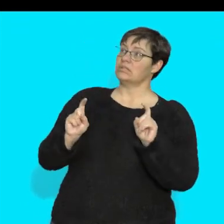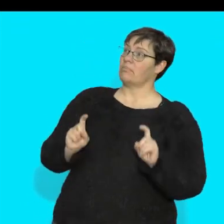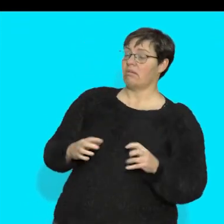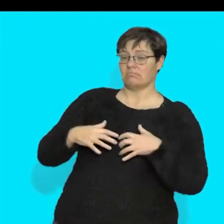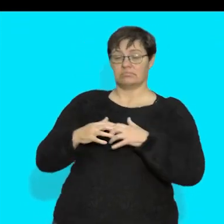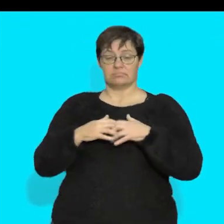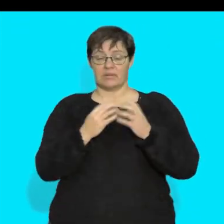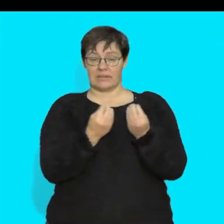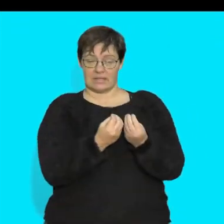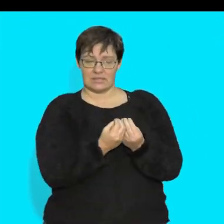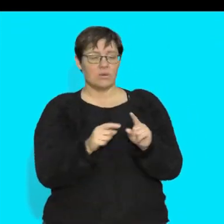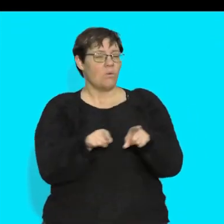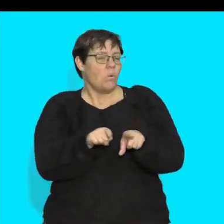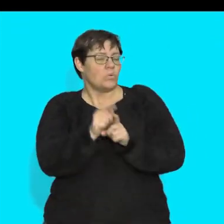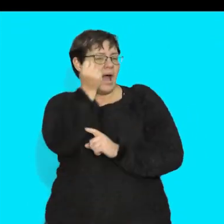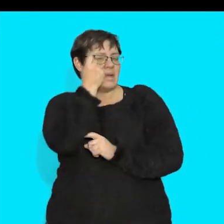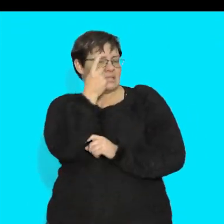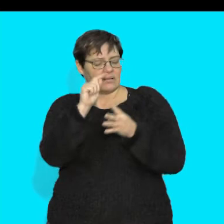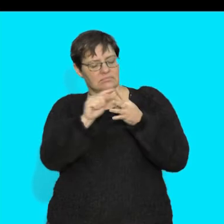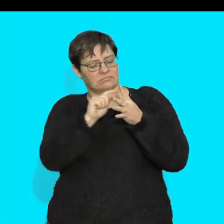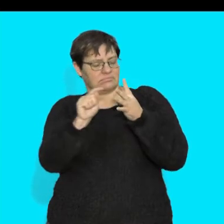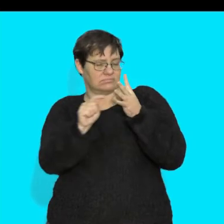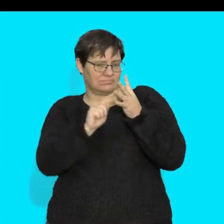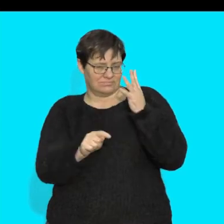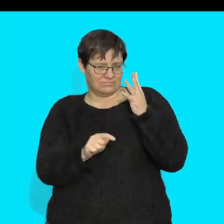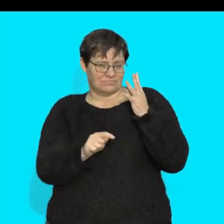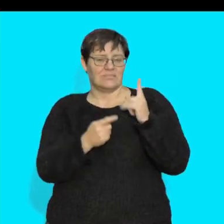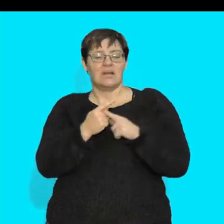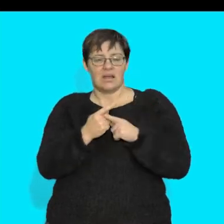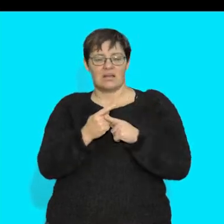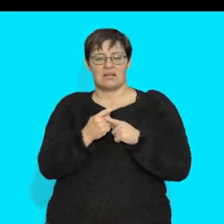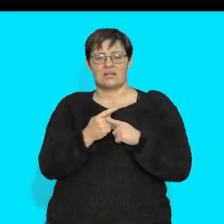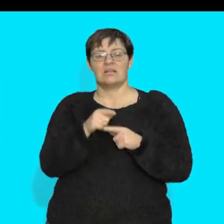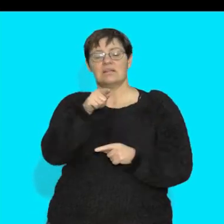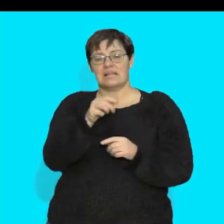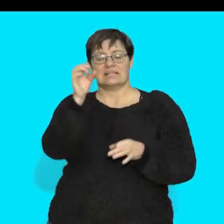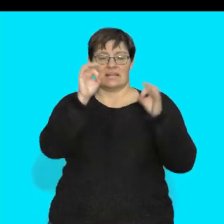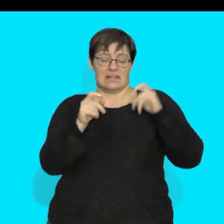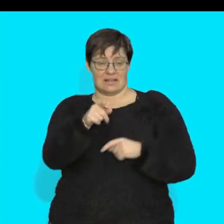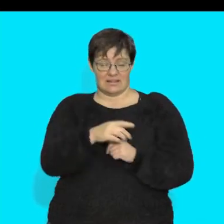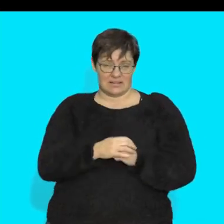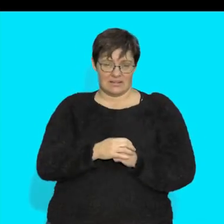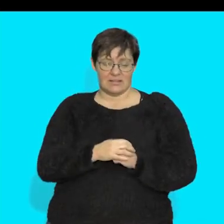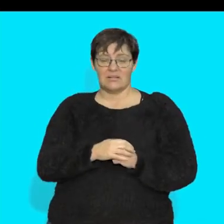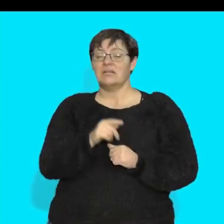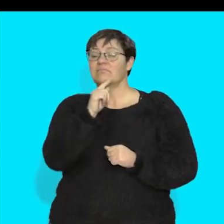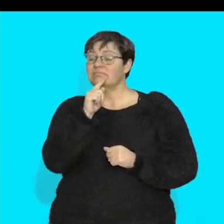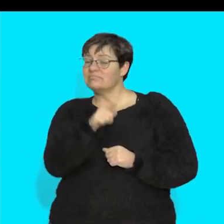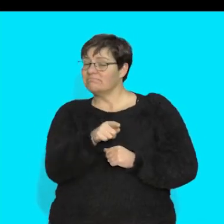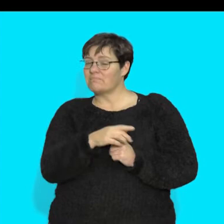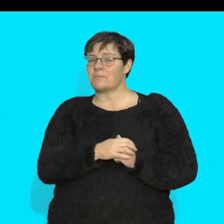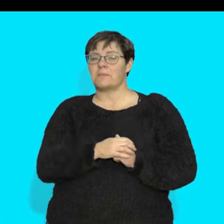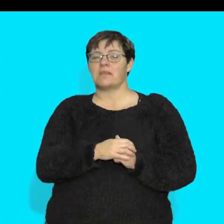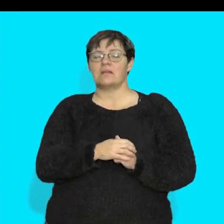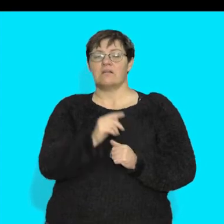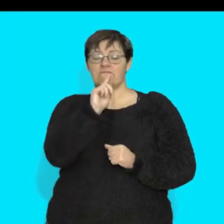of making these things, but understand that there are different types of electrolytic cells. And these have emerged over the years. The